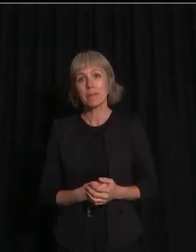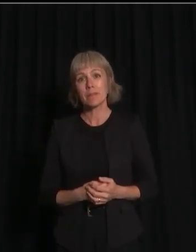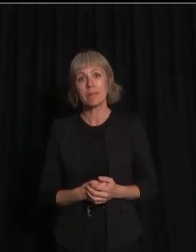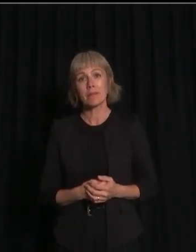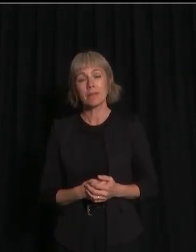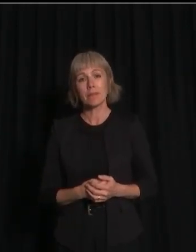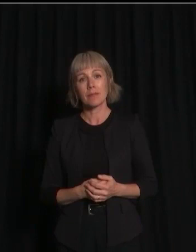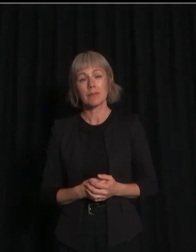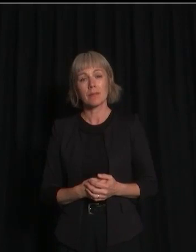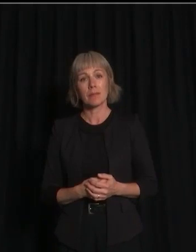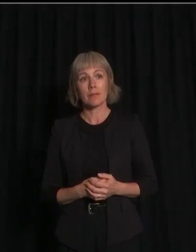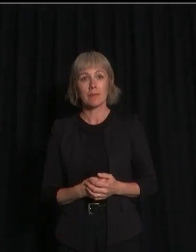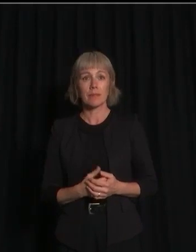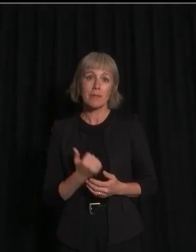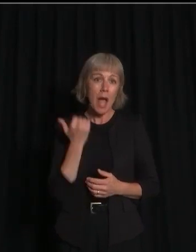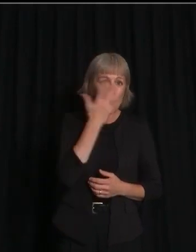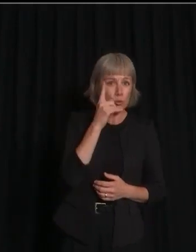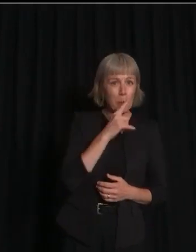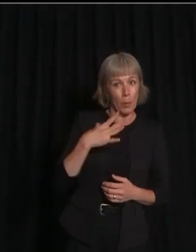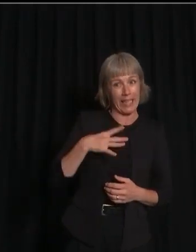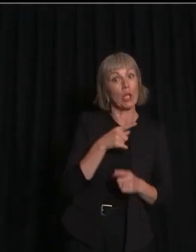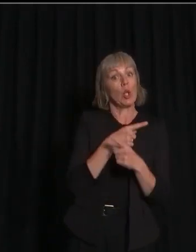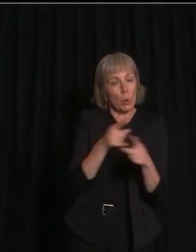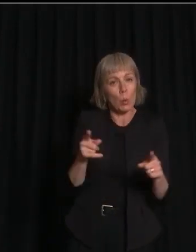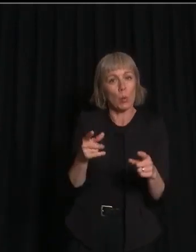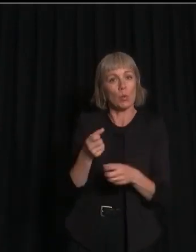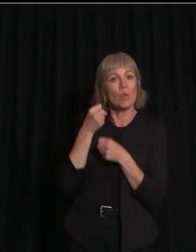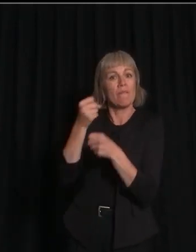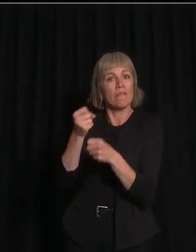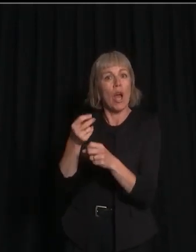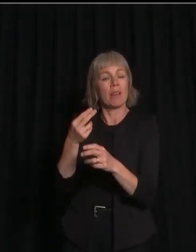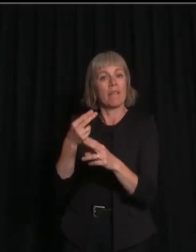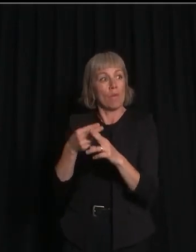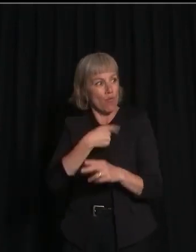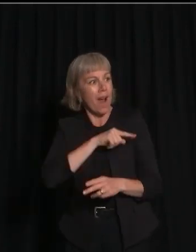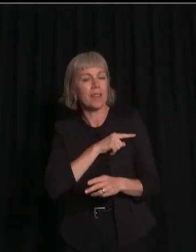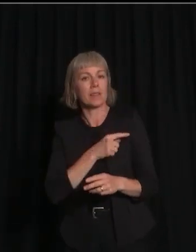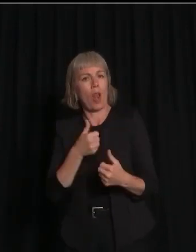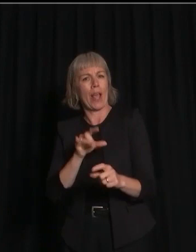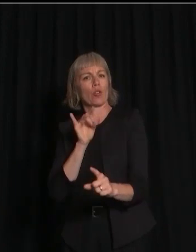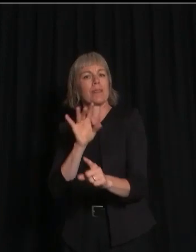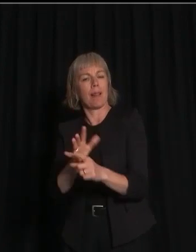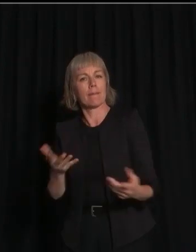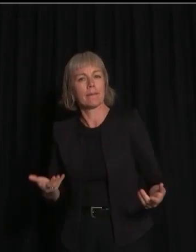guys to fight for us like you would fight for your own rights as a queer person.